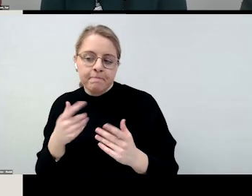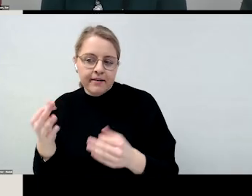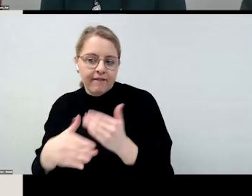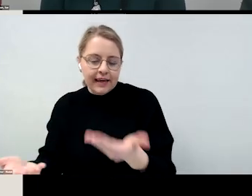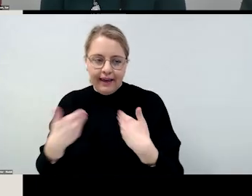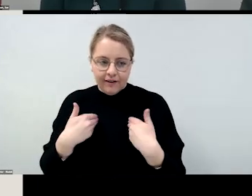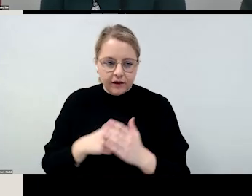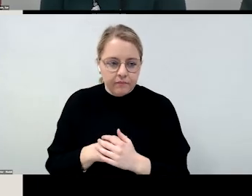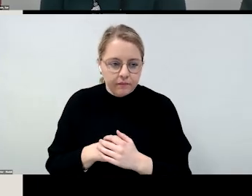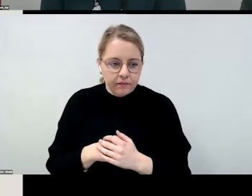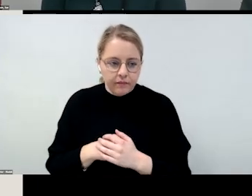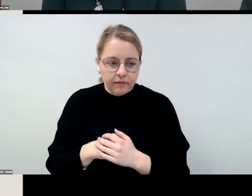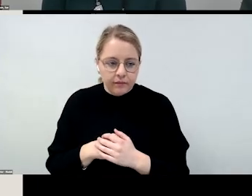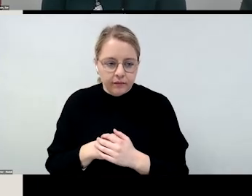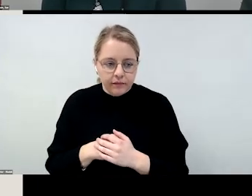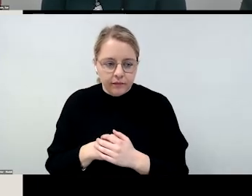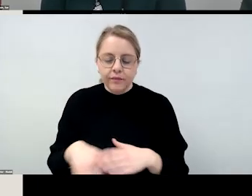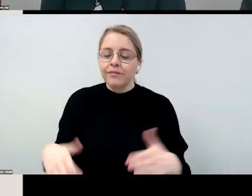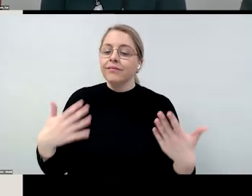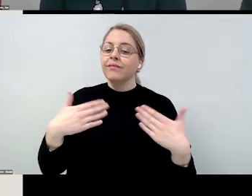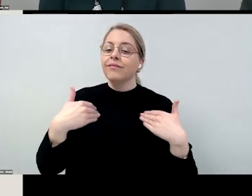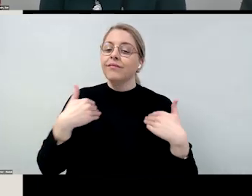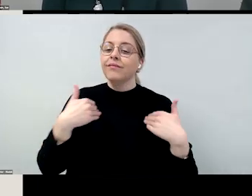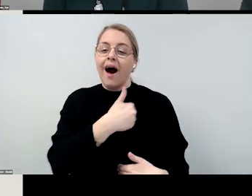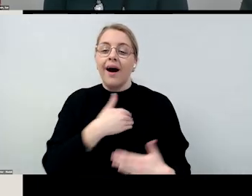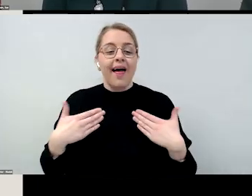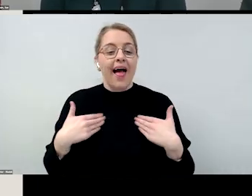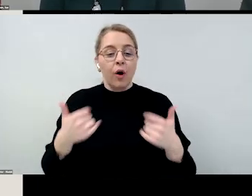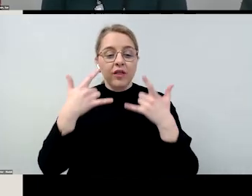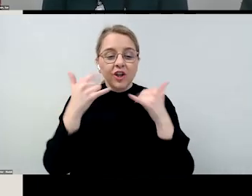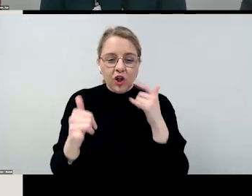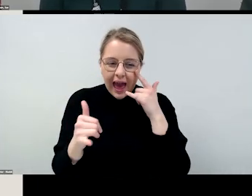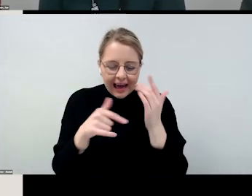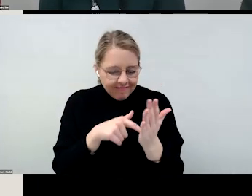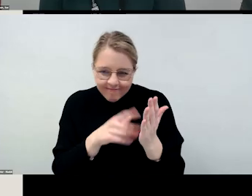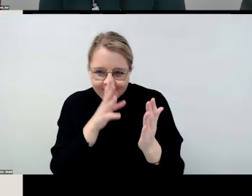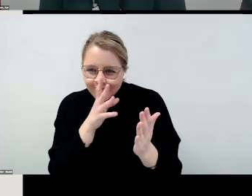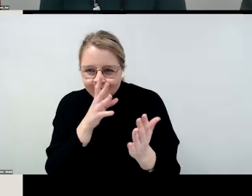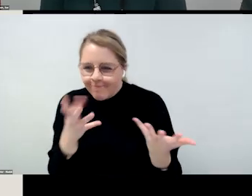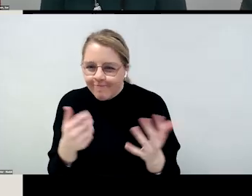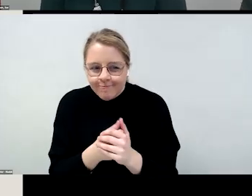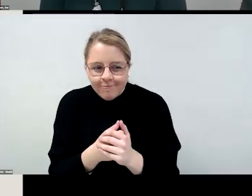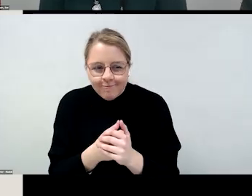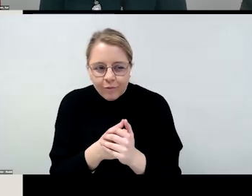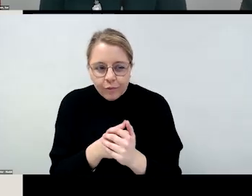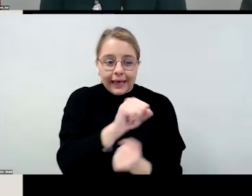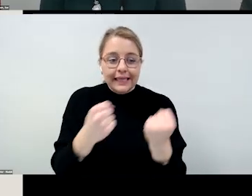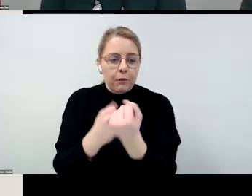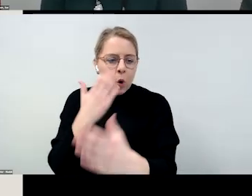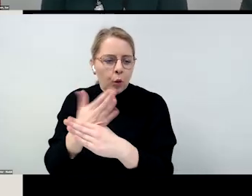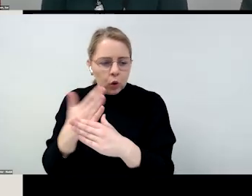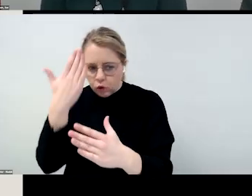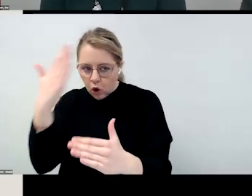promoted in a way that's very easy for him to understand. George's support workers are also not really aware of the heart health check.